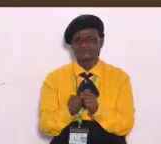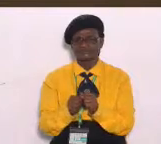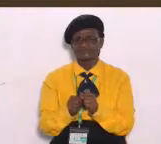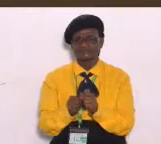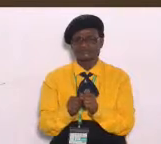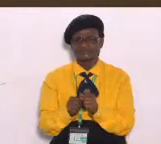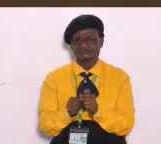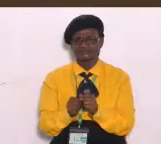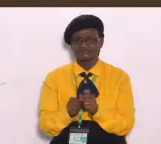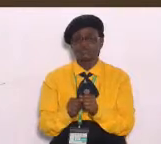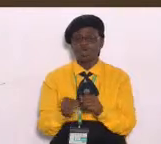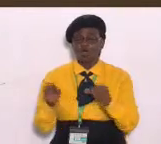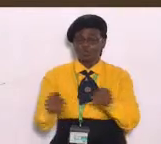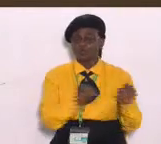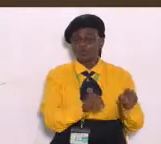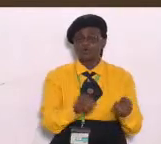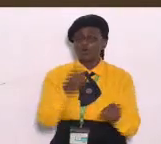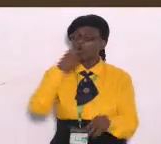place a command